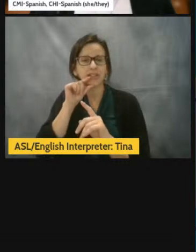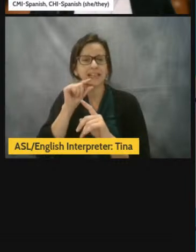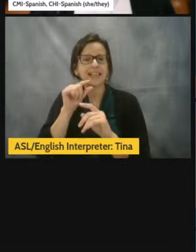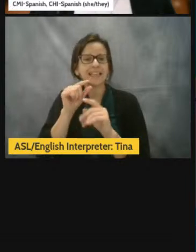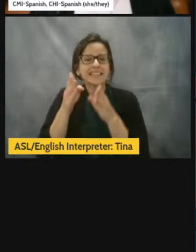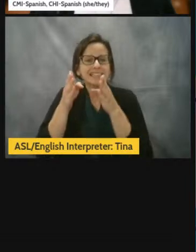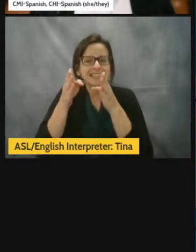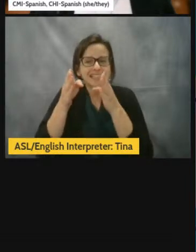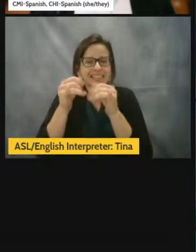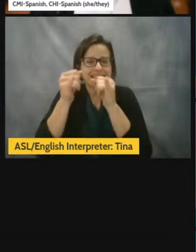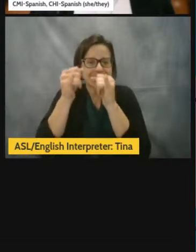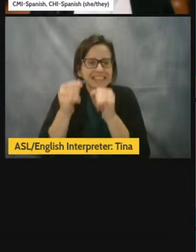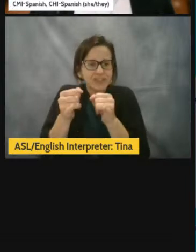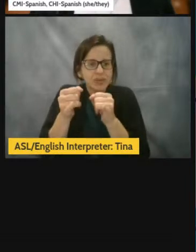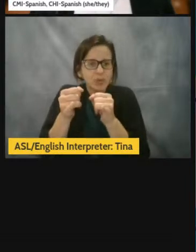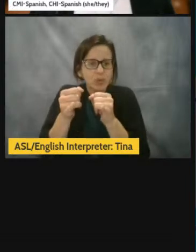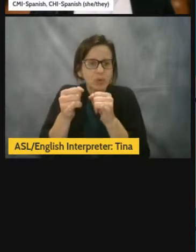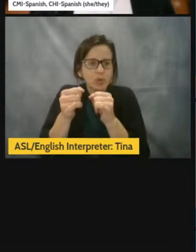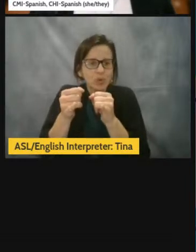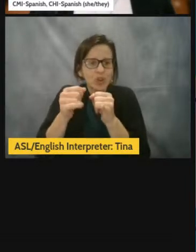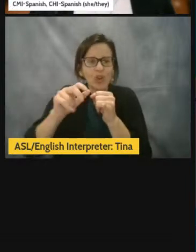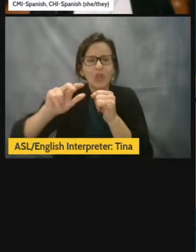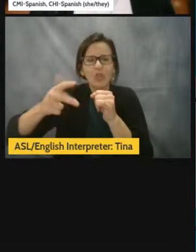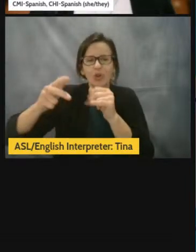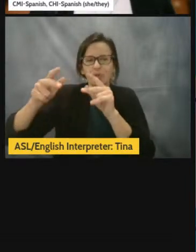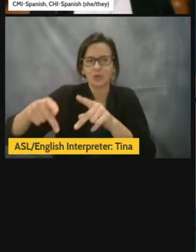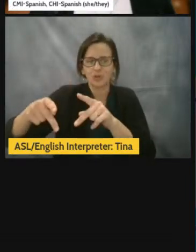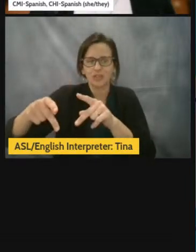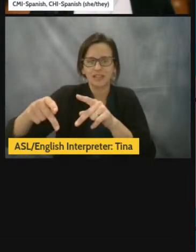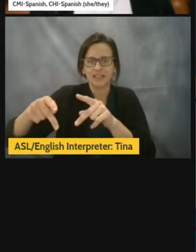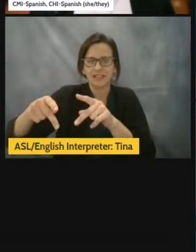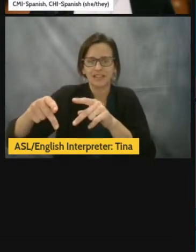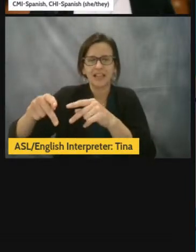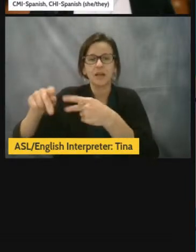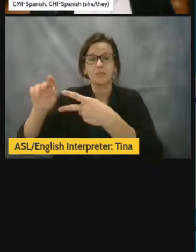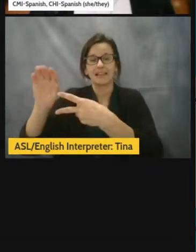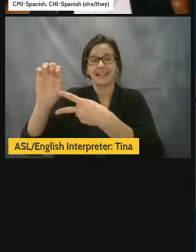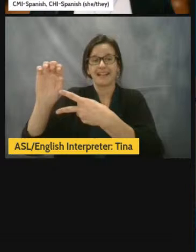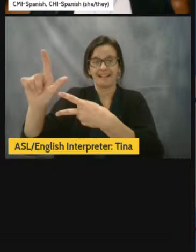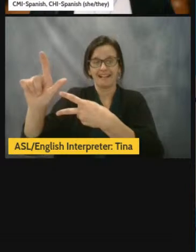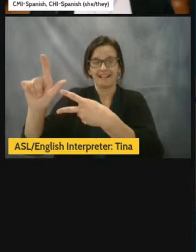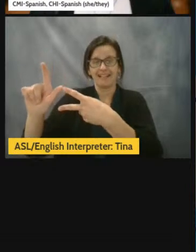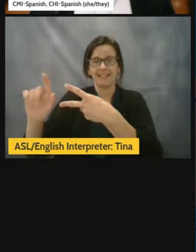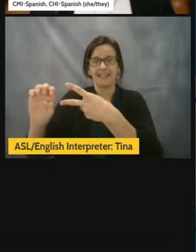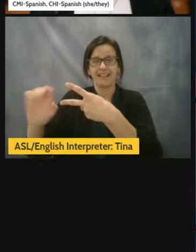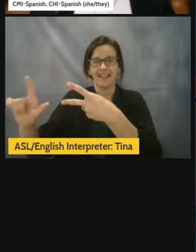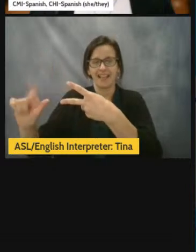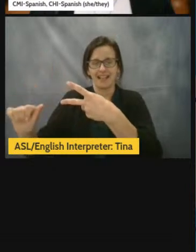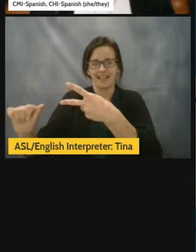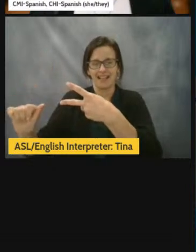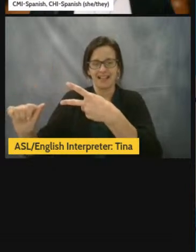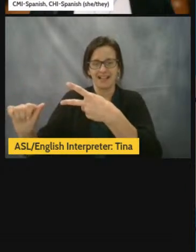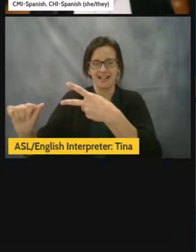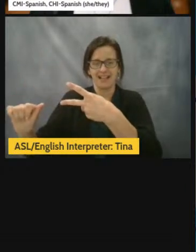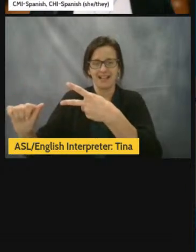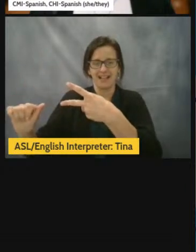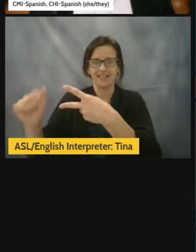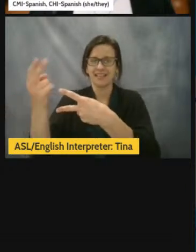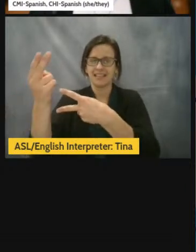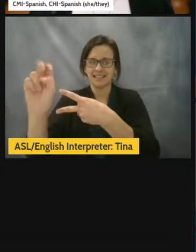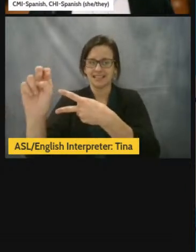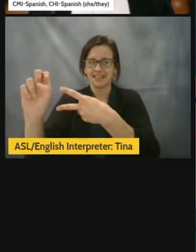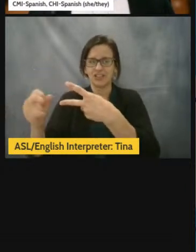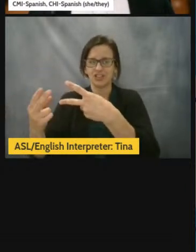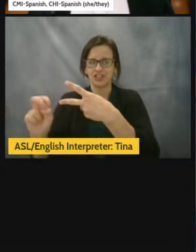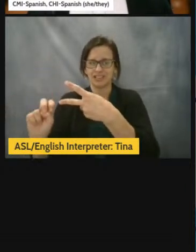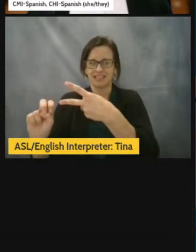with an accent, L. And then we have ella, which is she, which is E-L-L-A. So